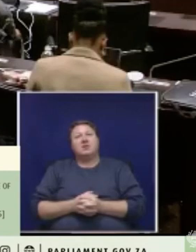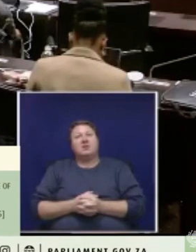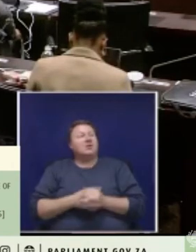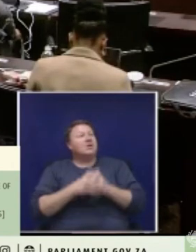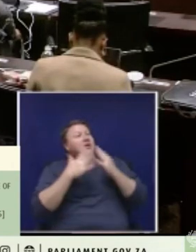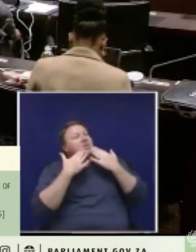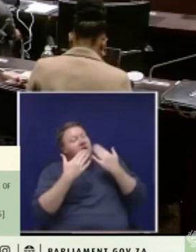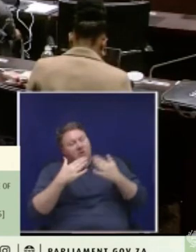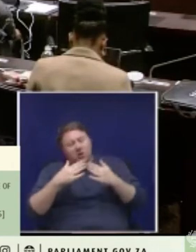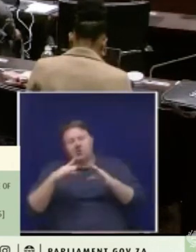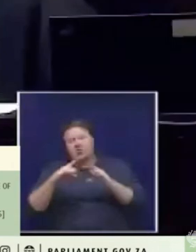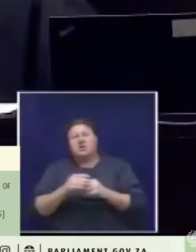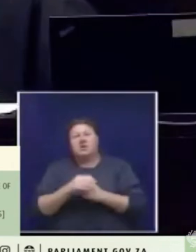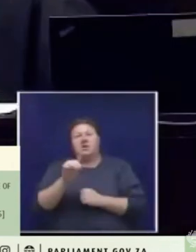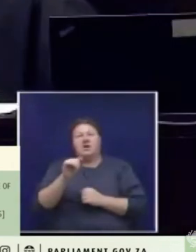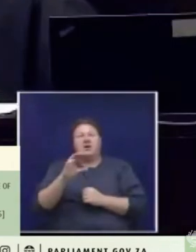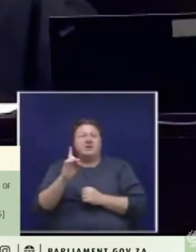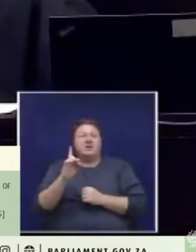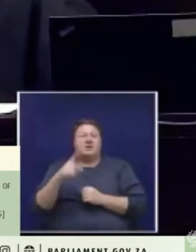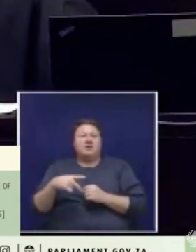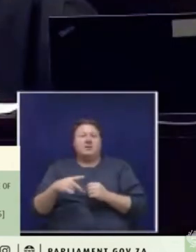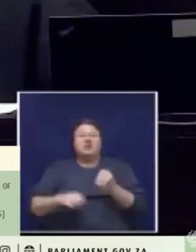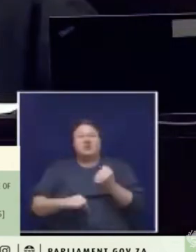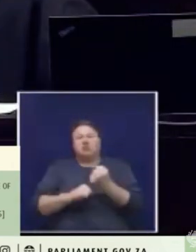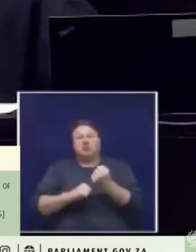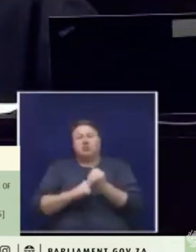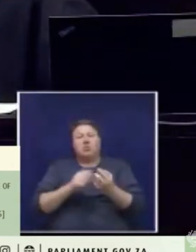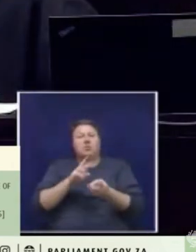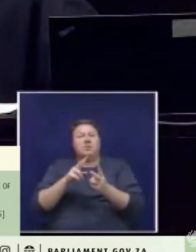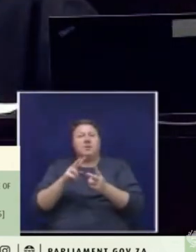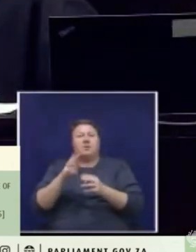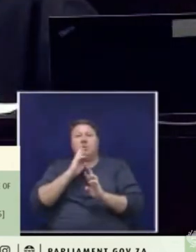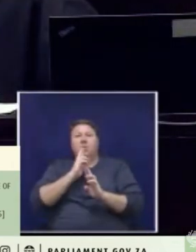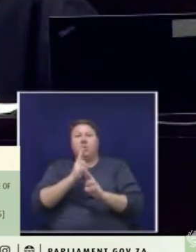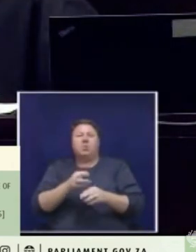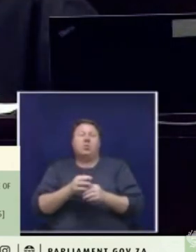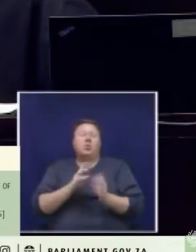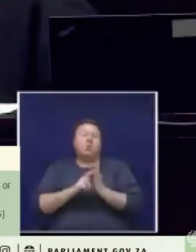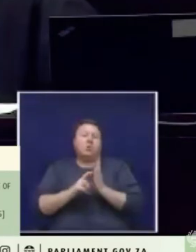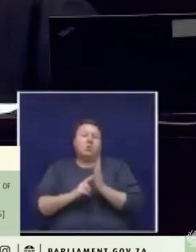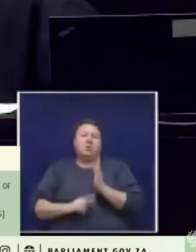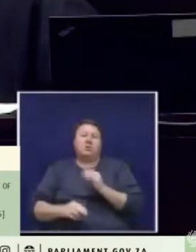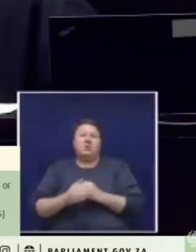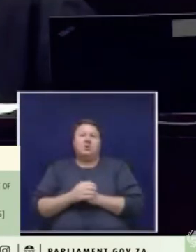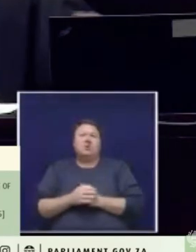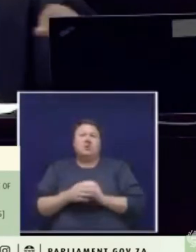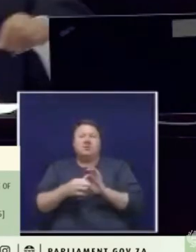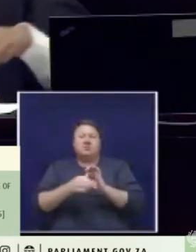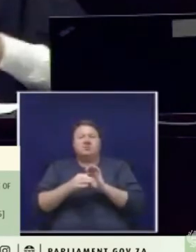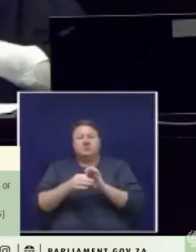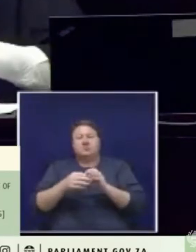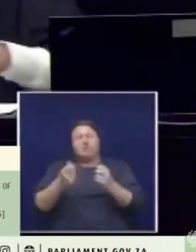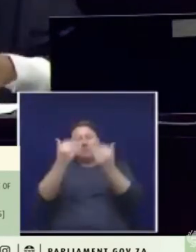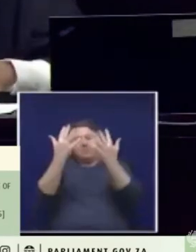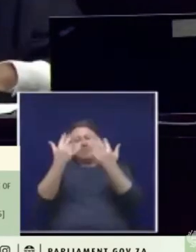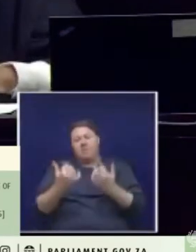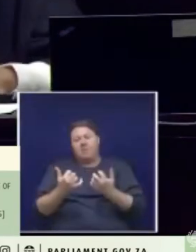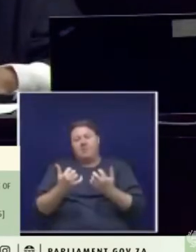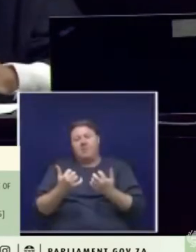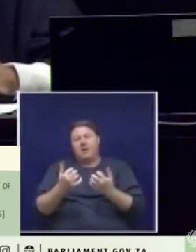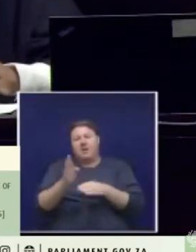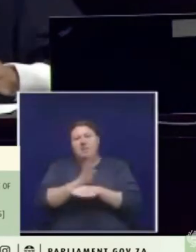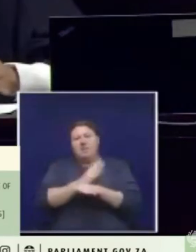Thank you, House Chair. The ACDP supports the amendments to the rules, and I'd like to focus on the rules relating to the monetary